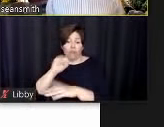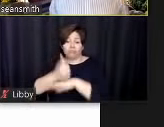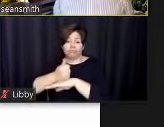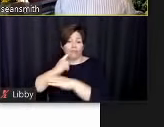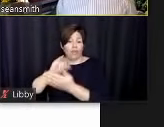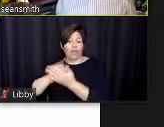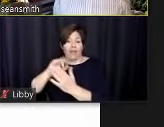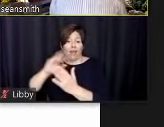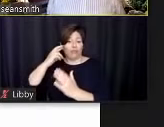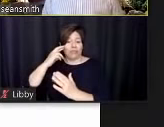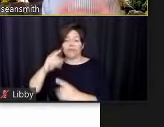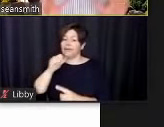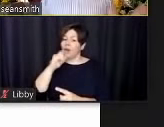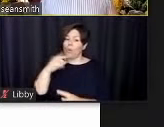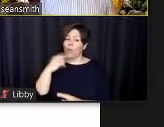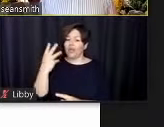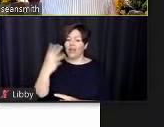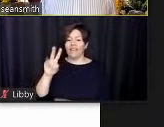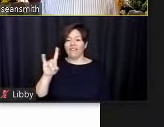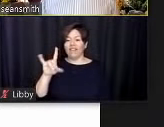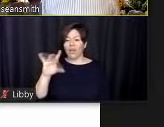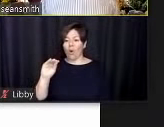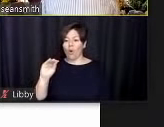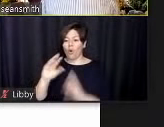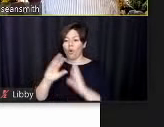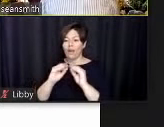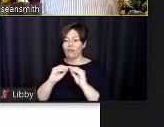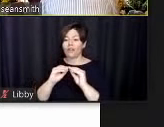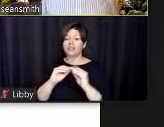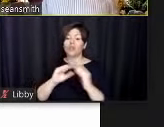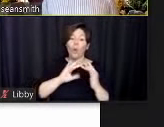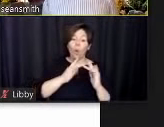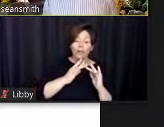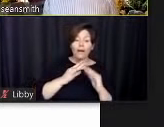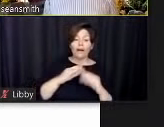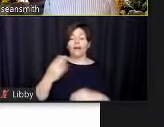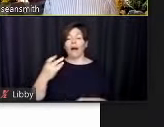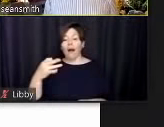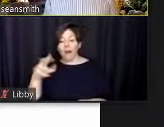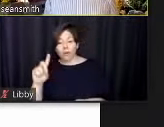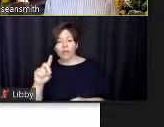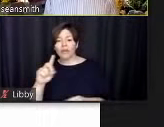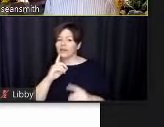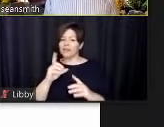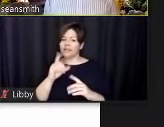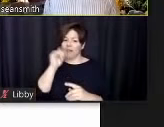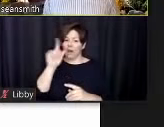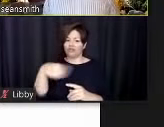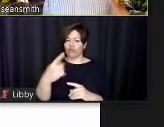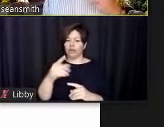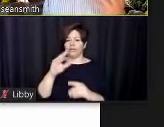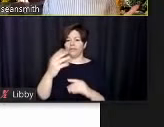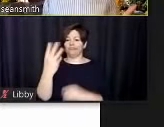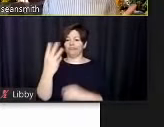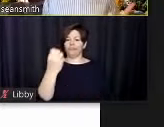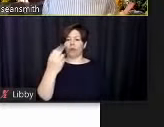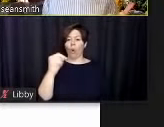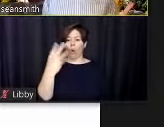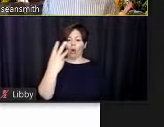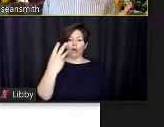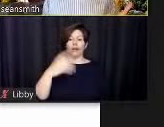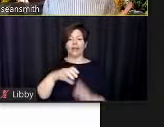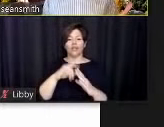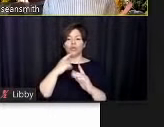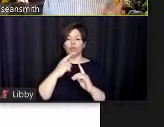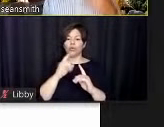video conferencing, by the way. Online learning, hybrid learning goes much more beyond simply turning on the video camera and doing what I do face